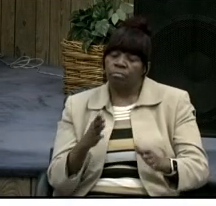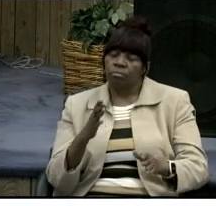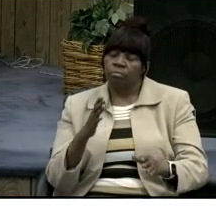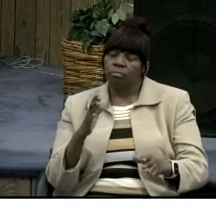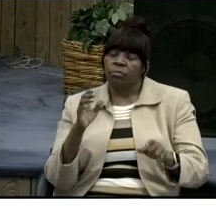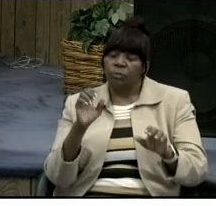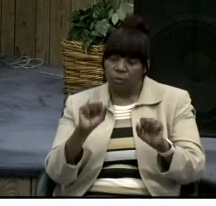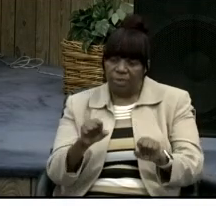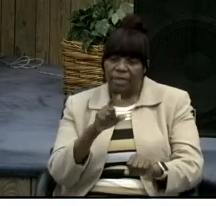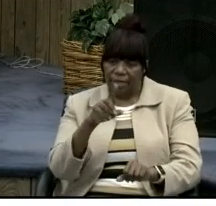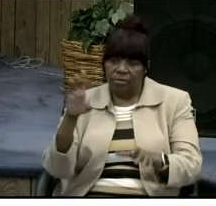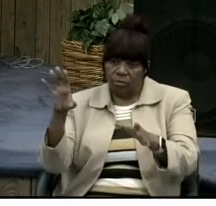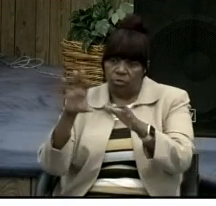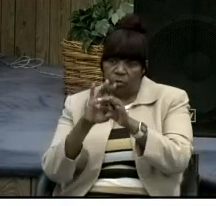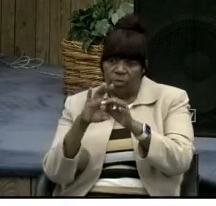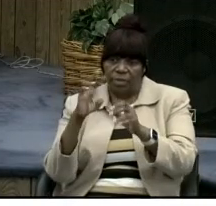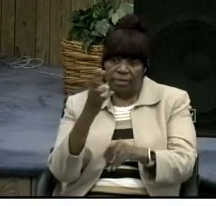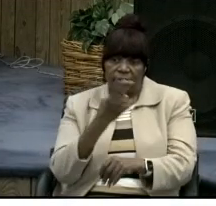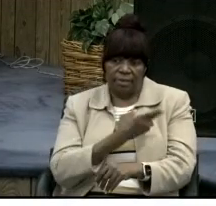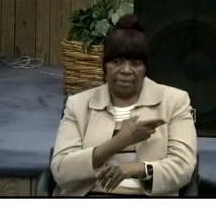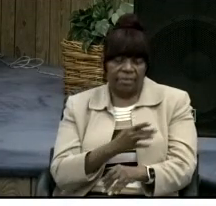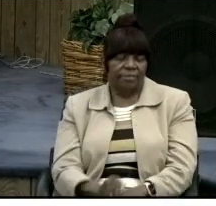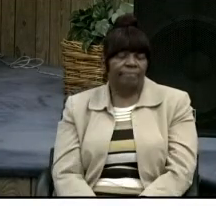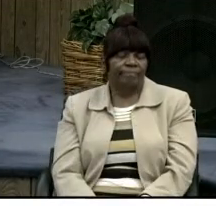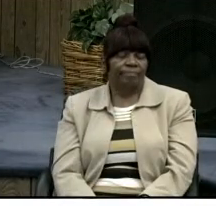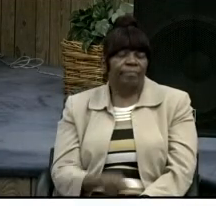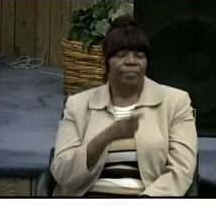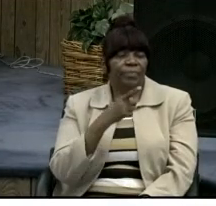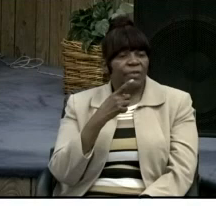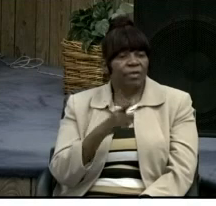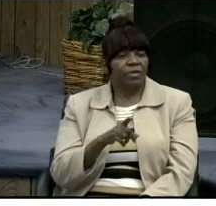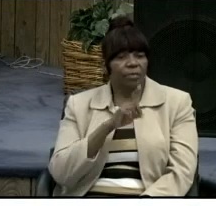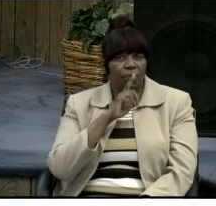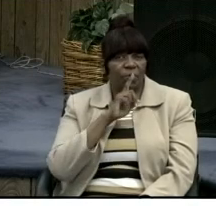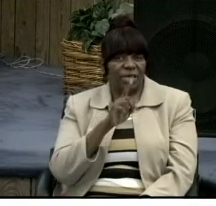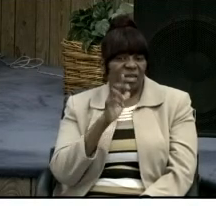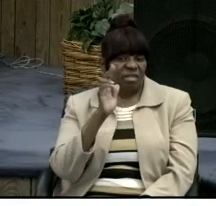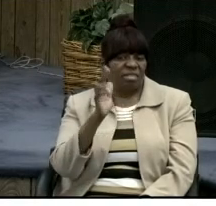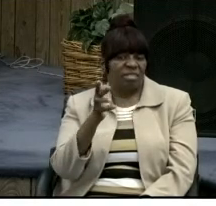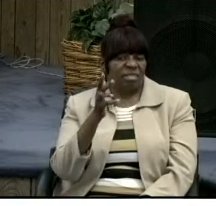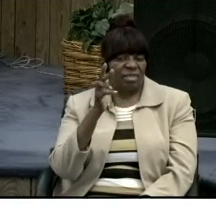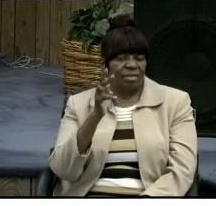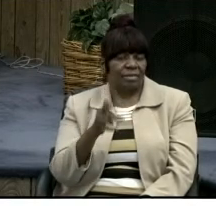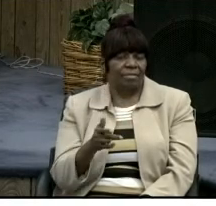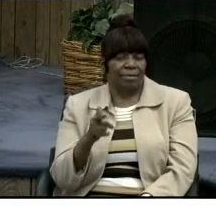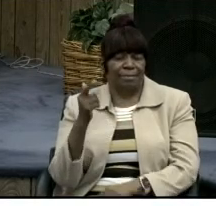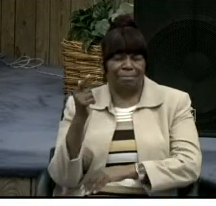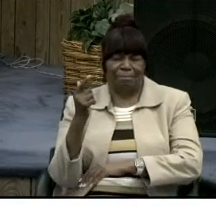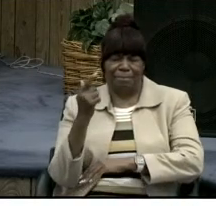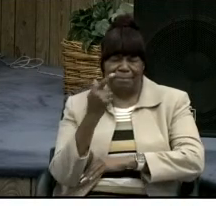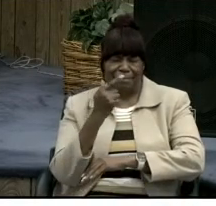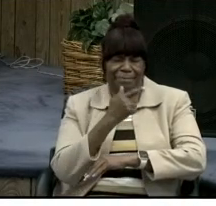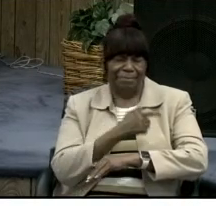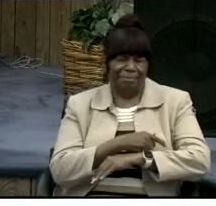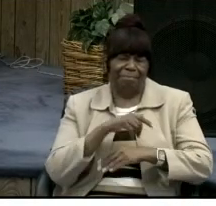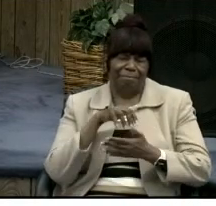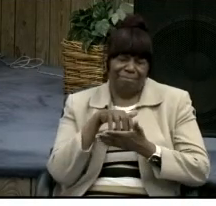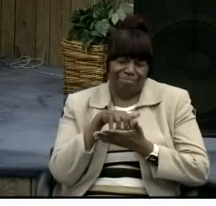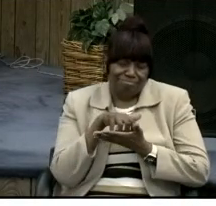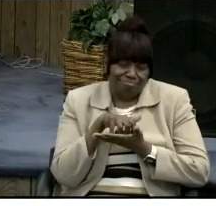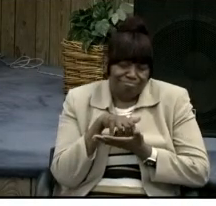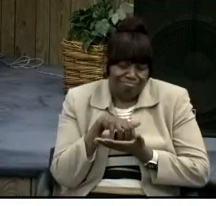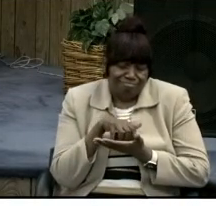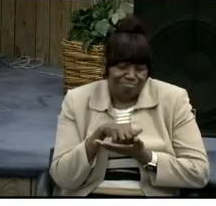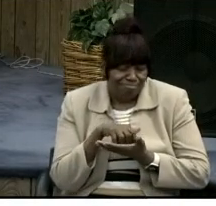can join us if you like. By that time, you'd be about 30 days in. You might be too weak to see the words on the page.